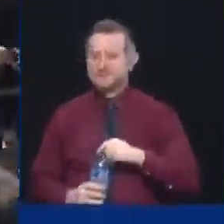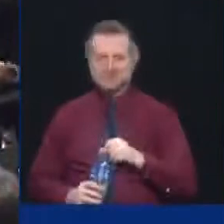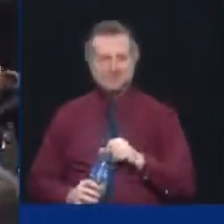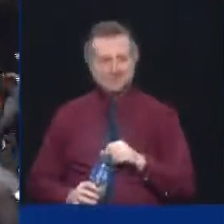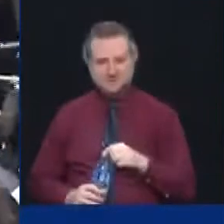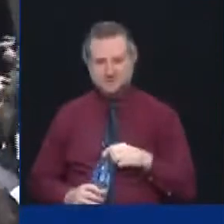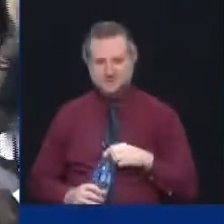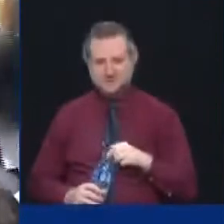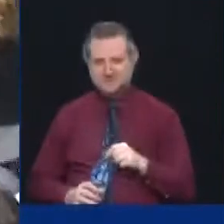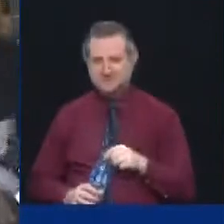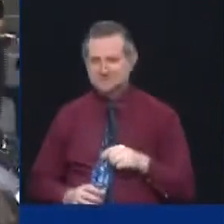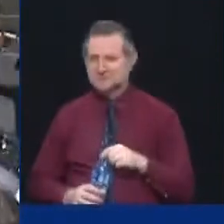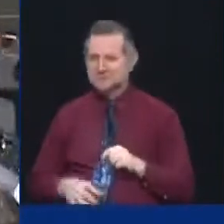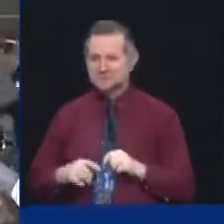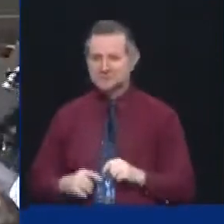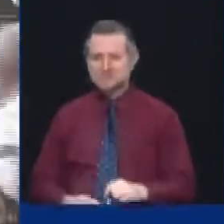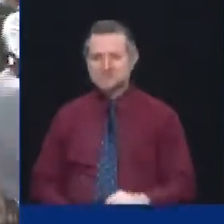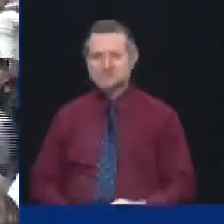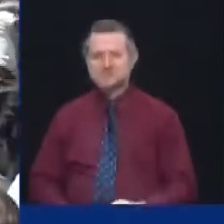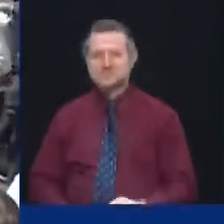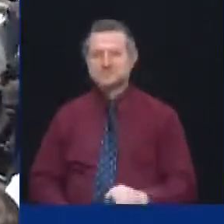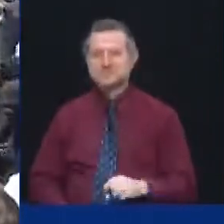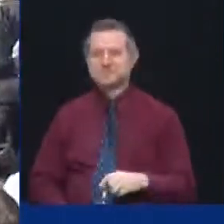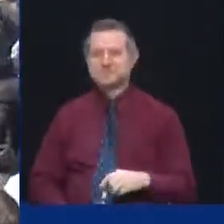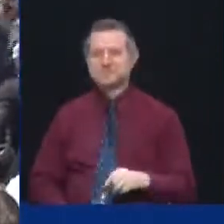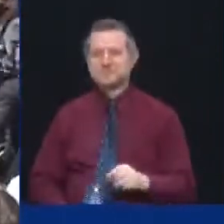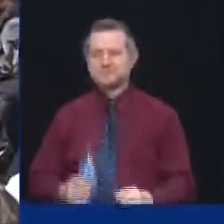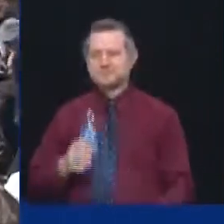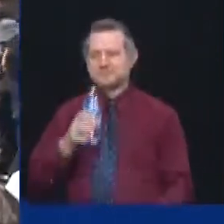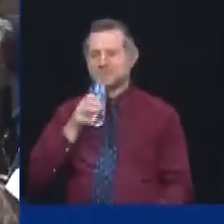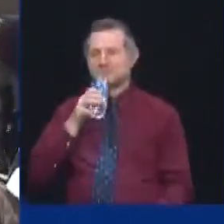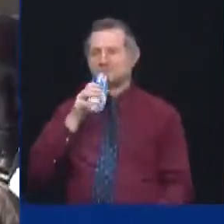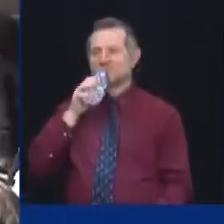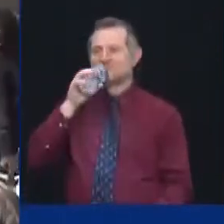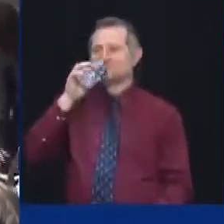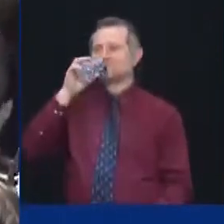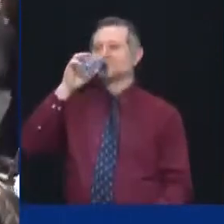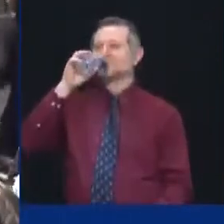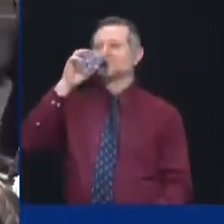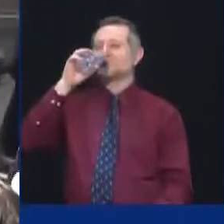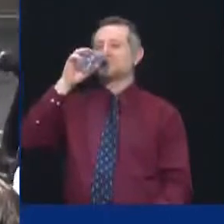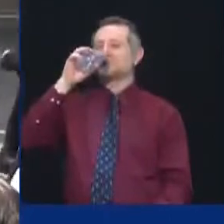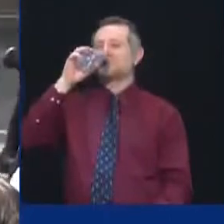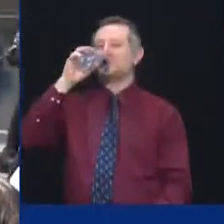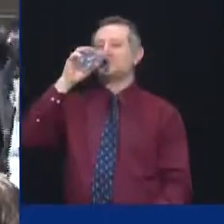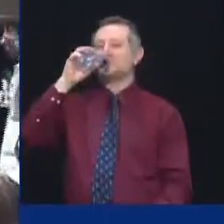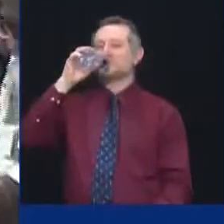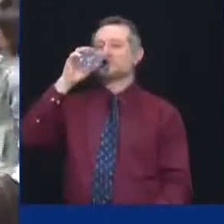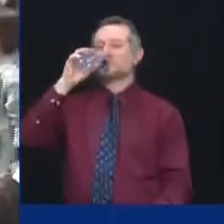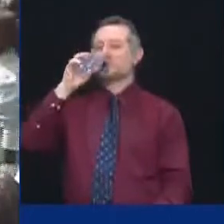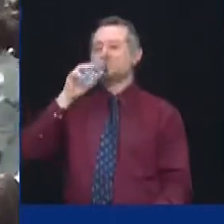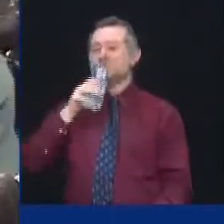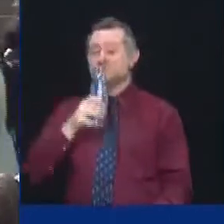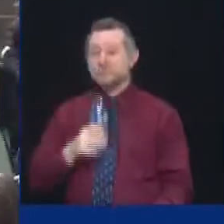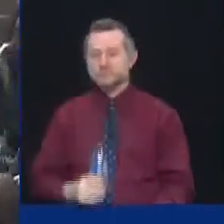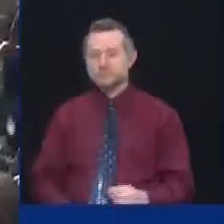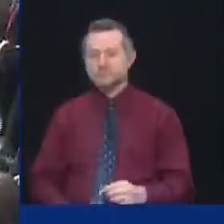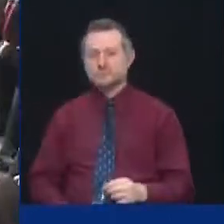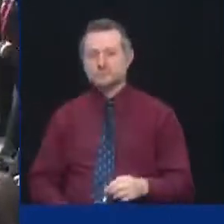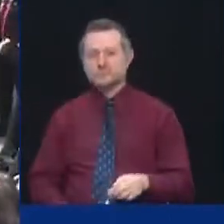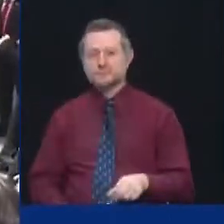overall revitalization, and it is all happening now. We're also going to be